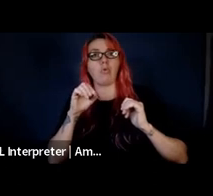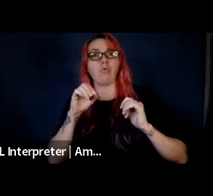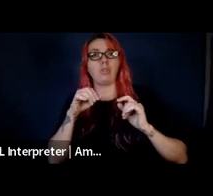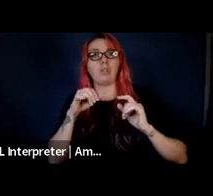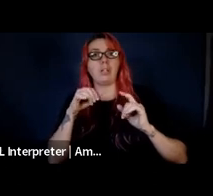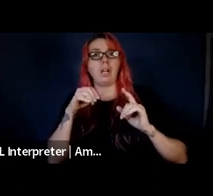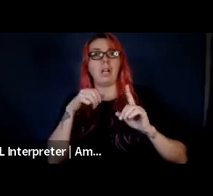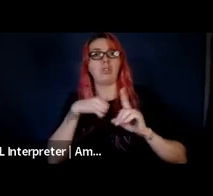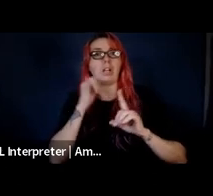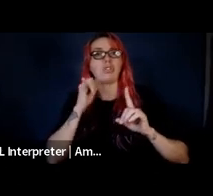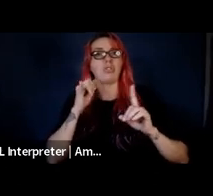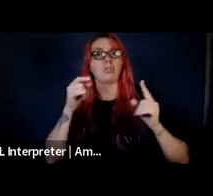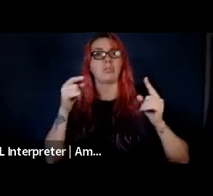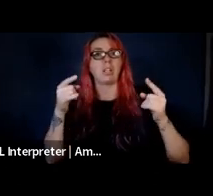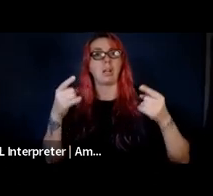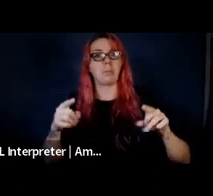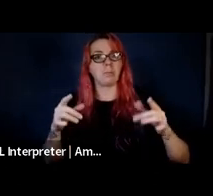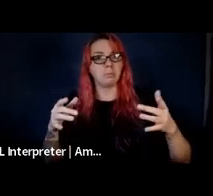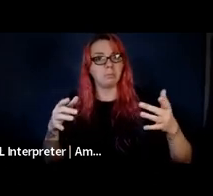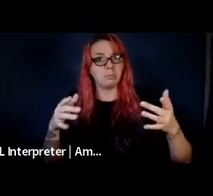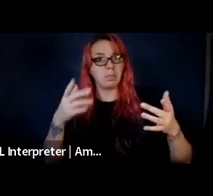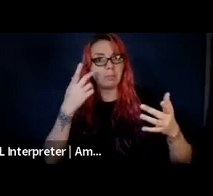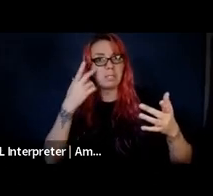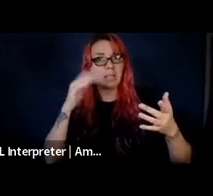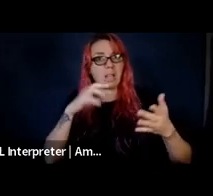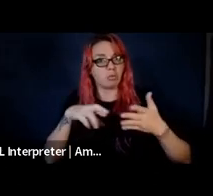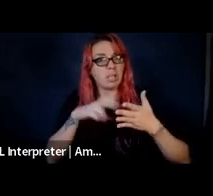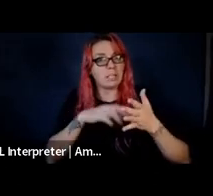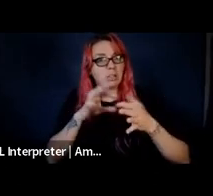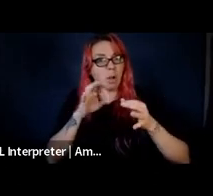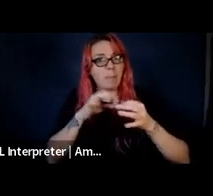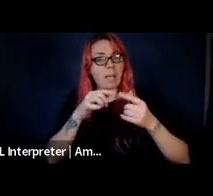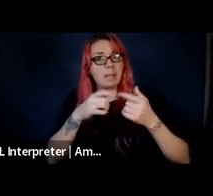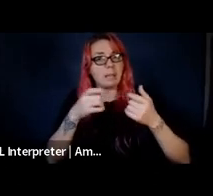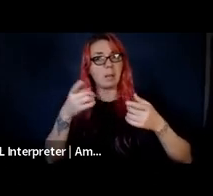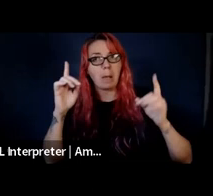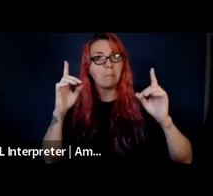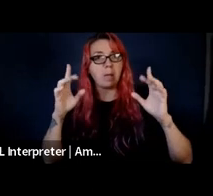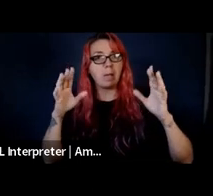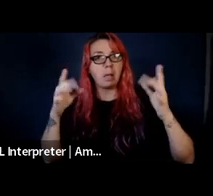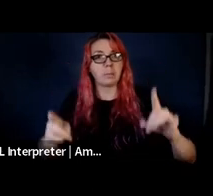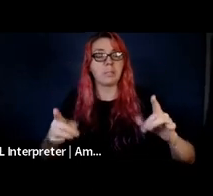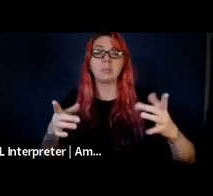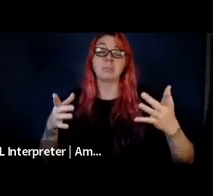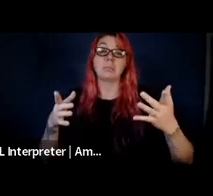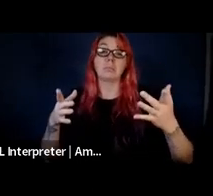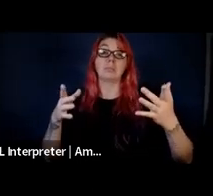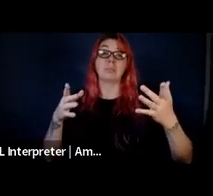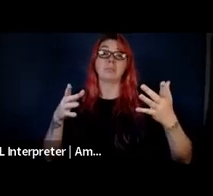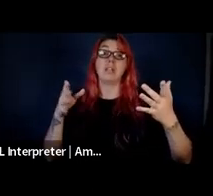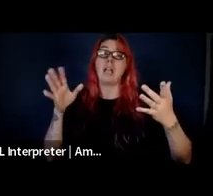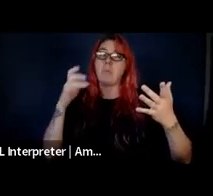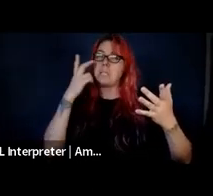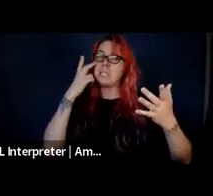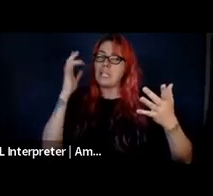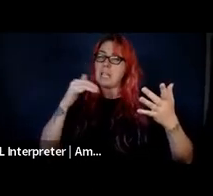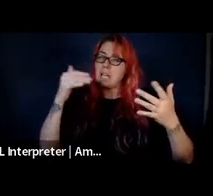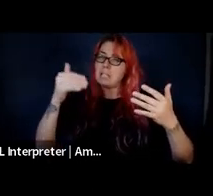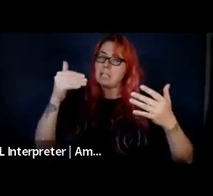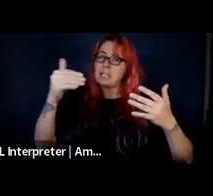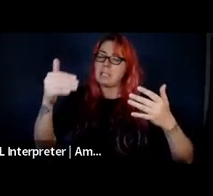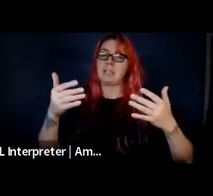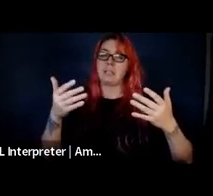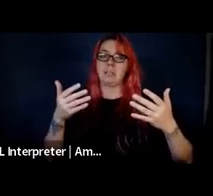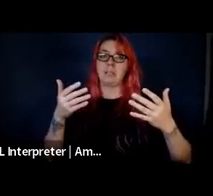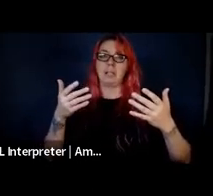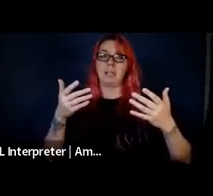within organized and institutional structures and programs, as well as within individual thought or behavior patterns. So that's where it starts to move into that wider frame,